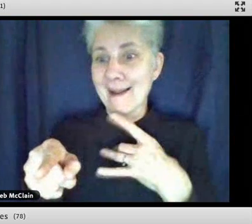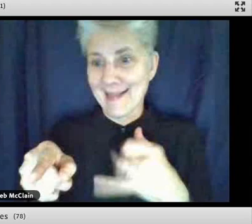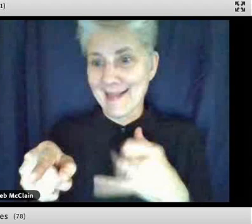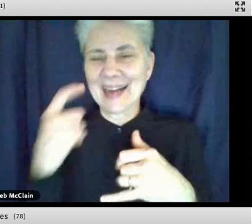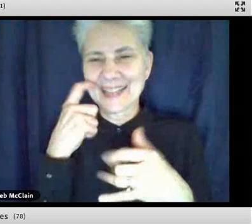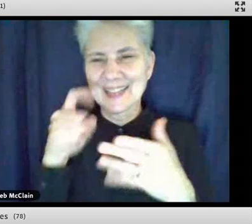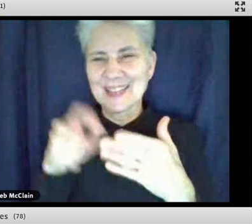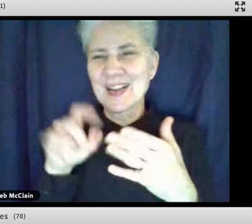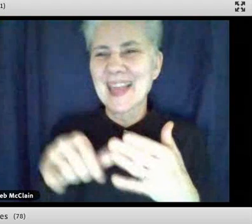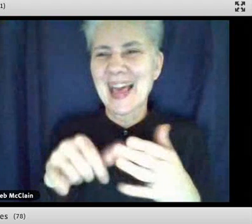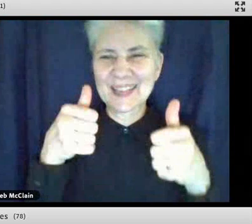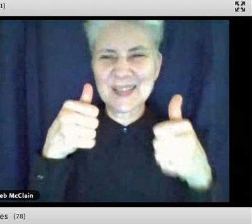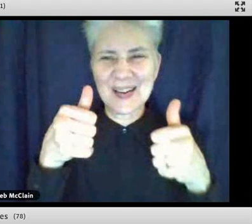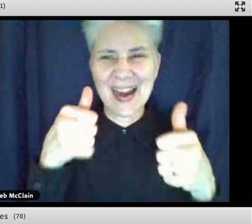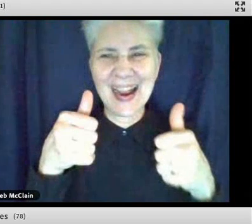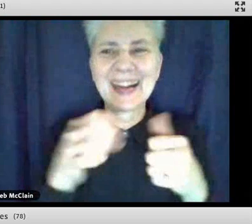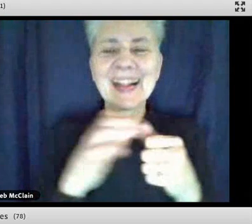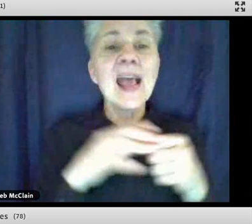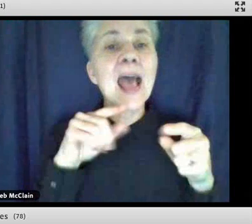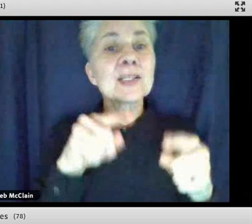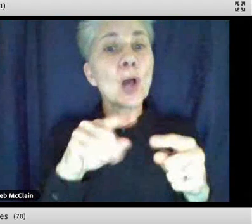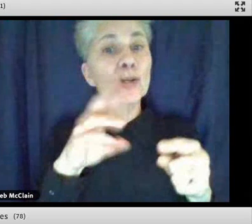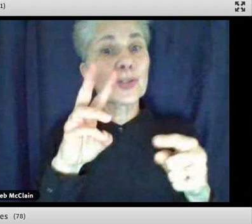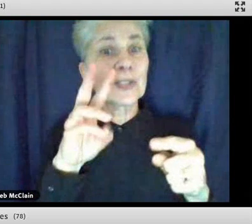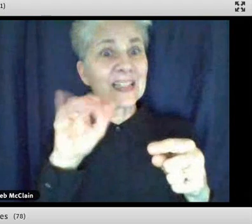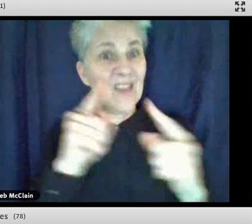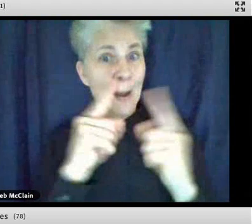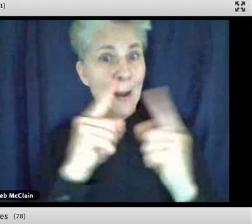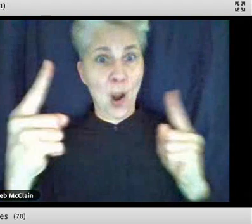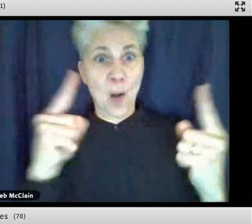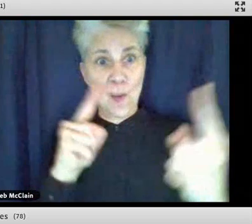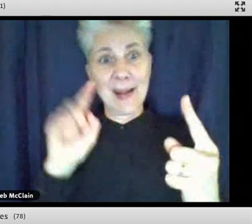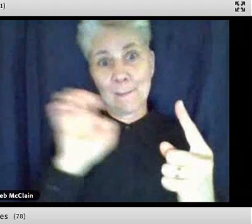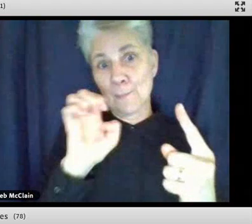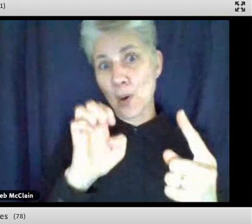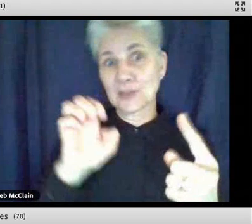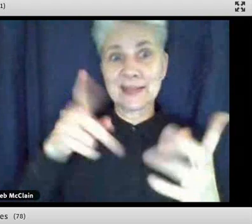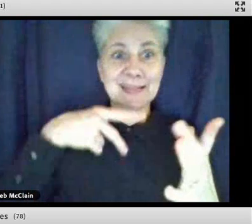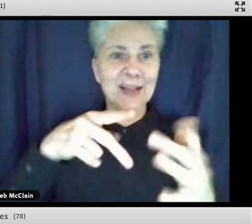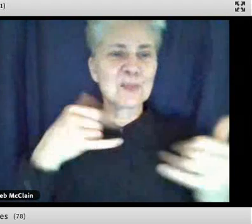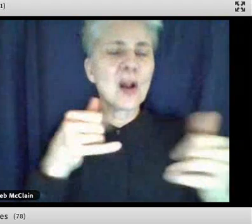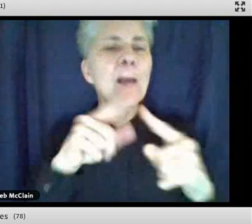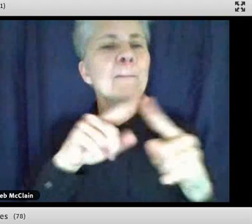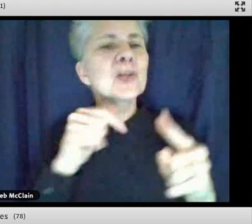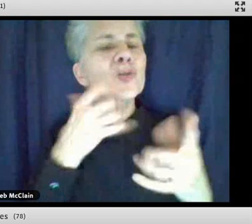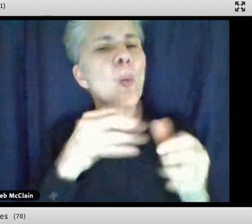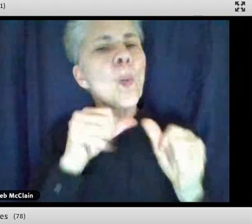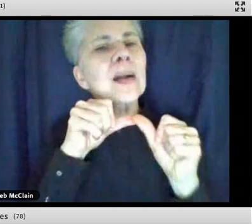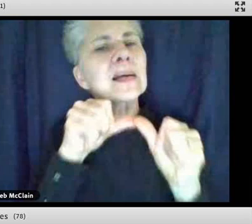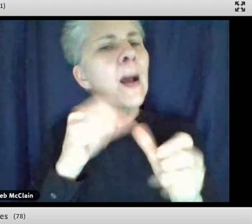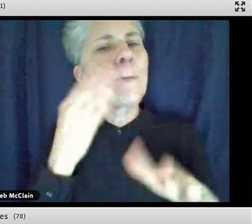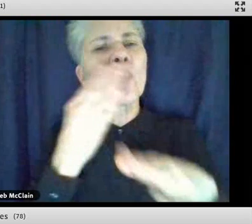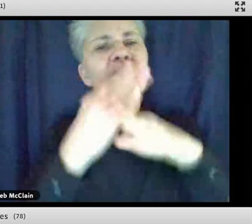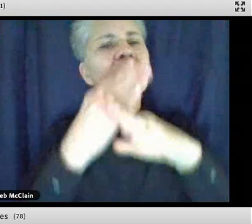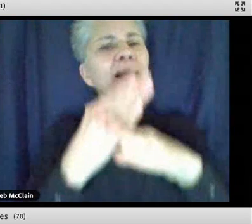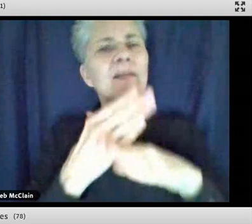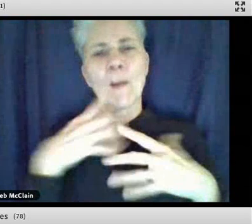that. That's great. As long as you're 6 feet apart, right? But you don't want this to keep you from living your healthiest